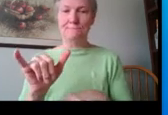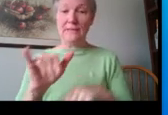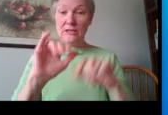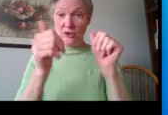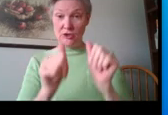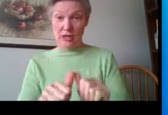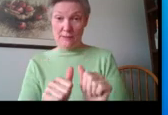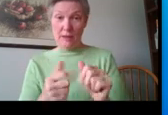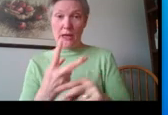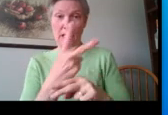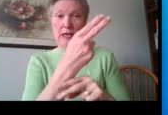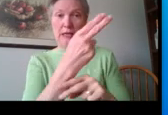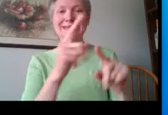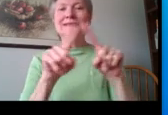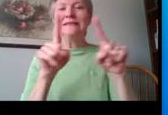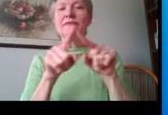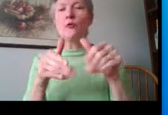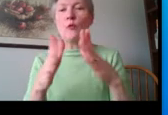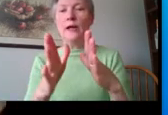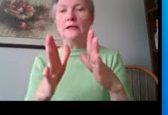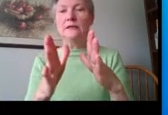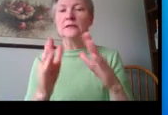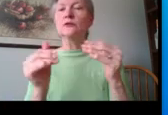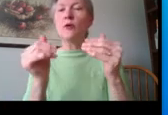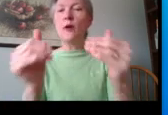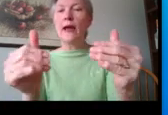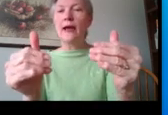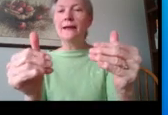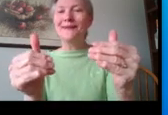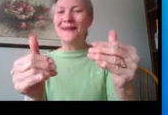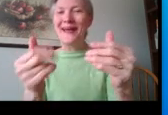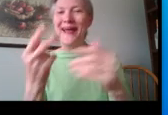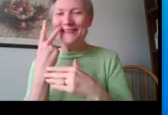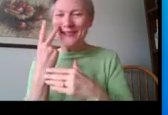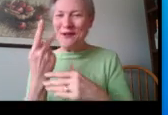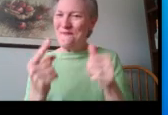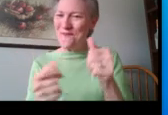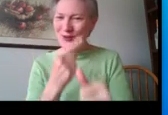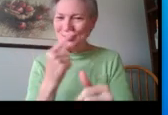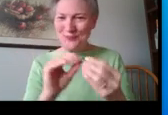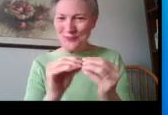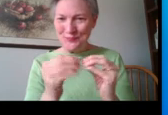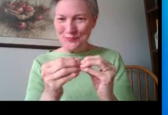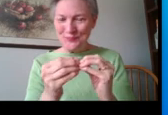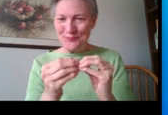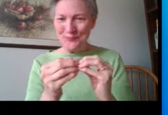shape and cut it different ways? So let's go ahead and explore our first problem.